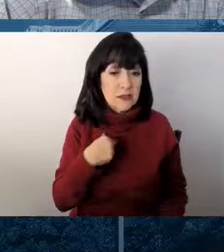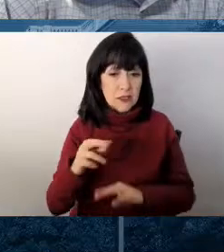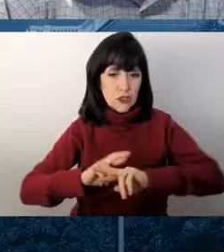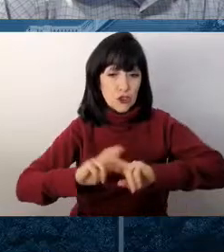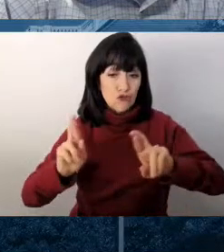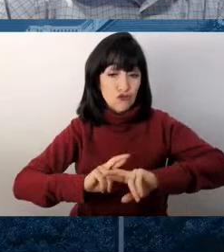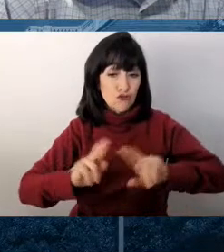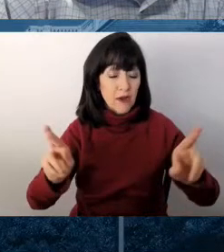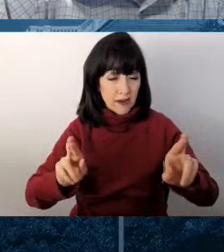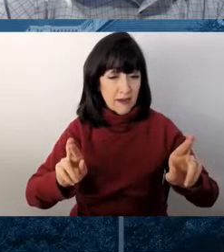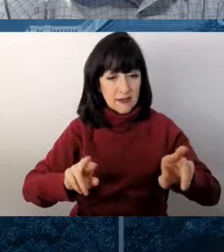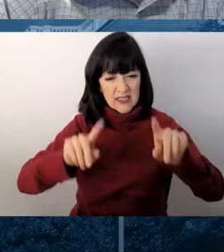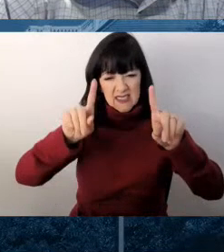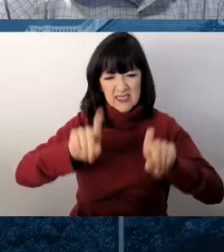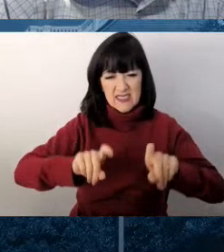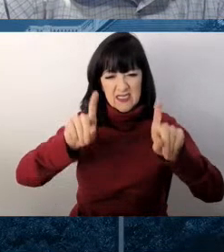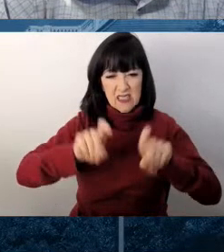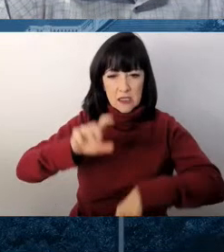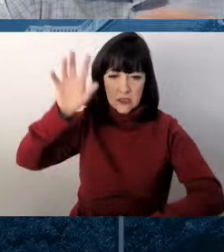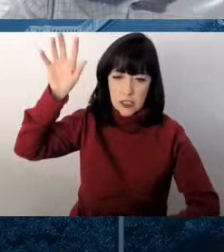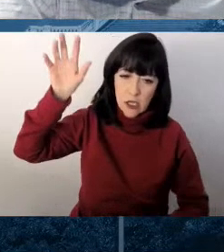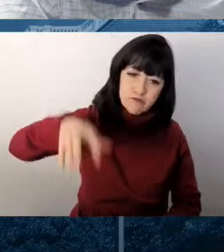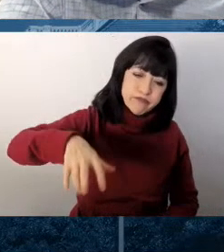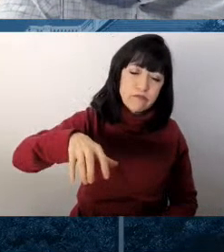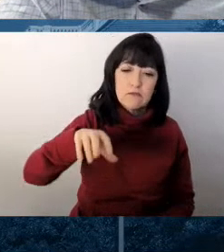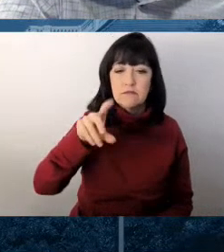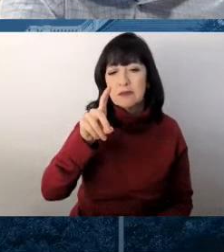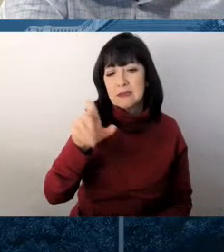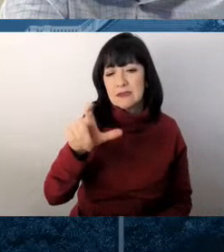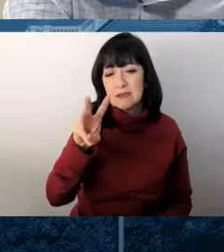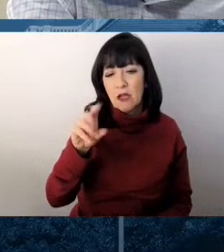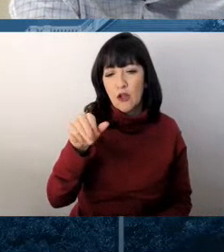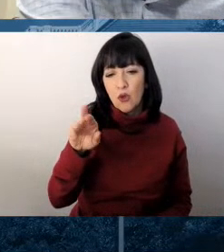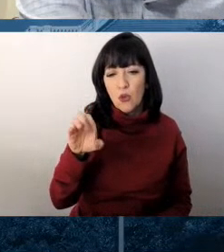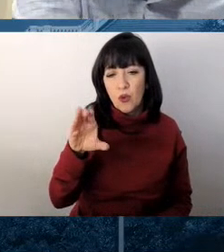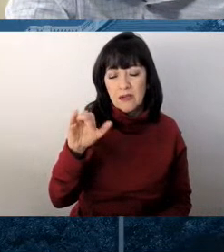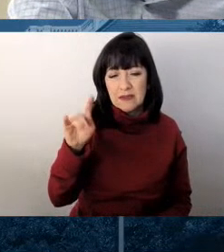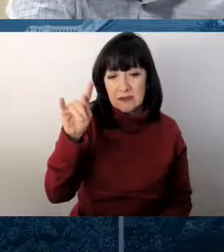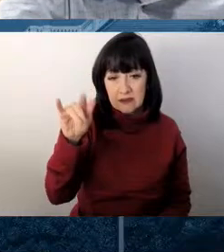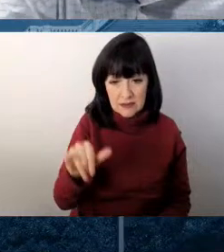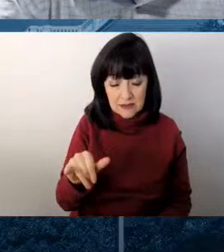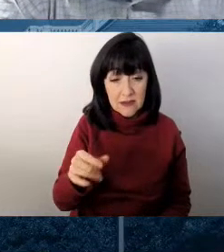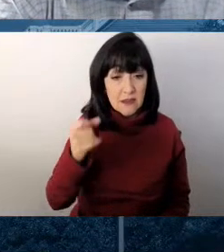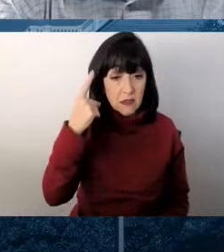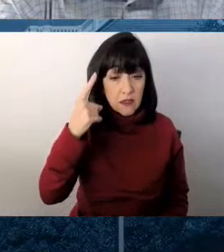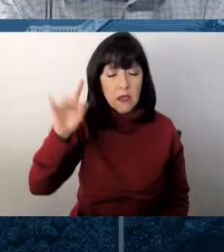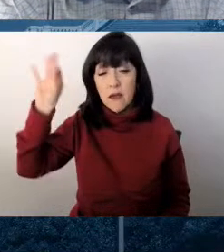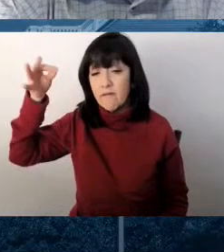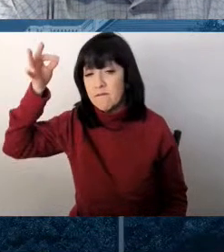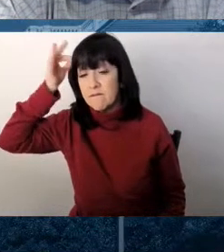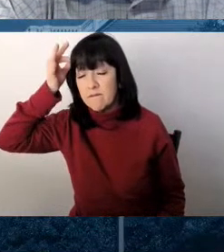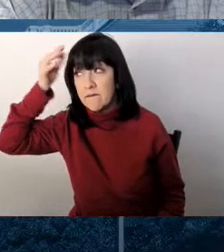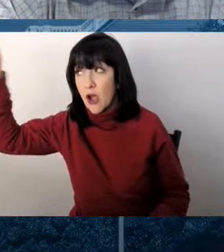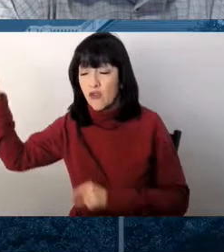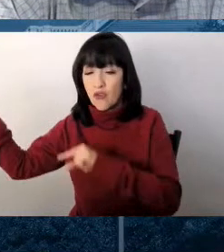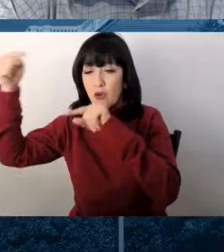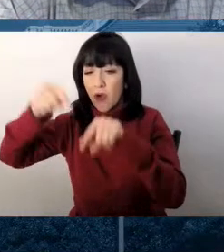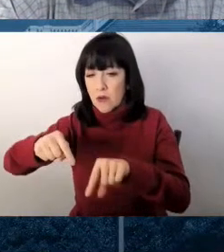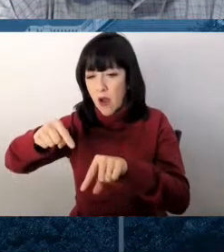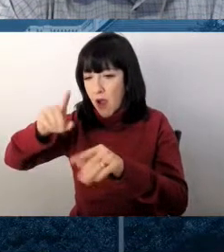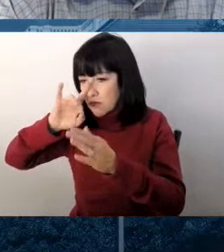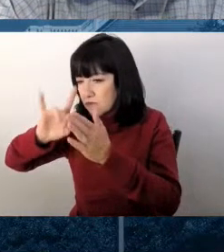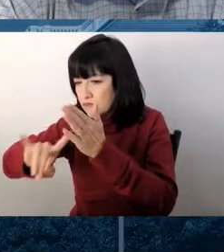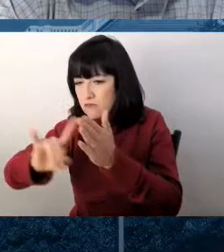partners in public health and DelDOT. So even though the federal partners come in and kind of do the testing, public health has a footprint there, as